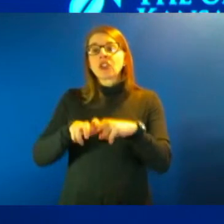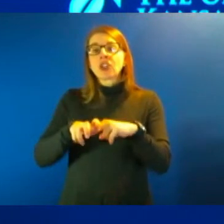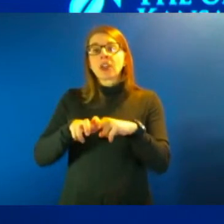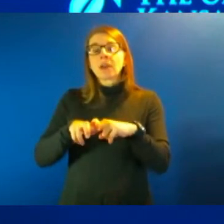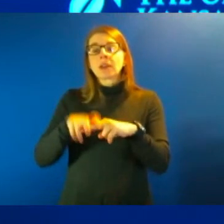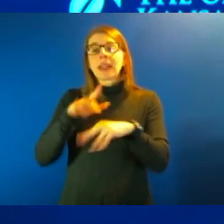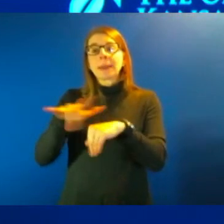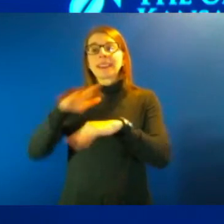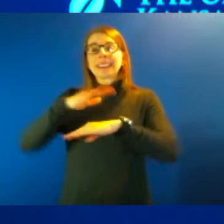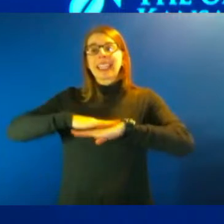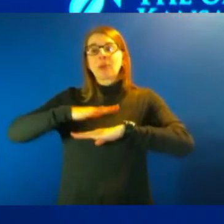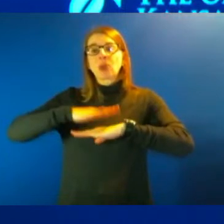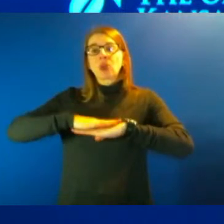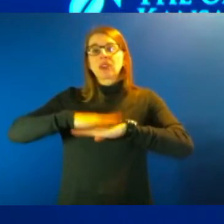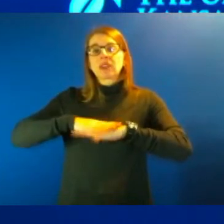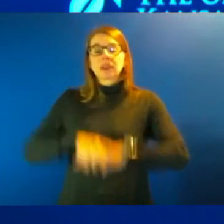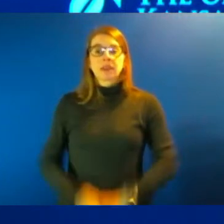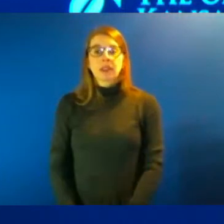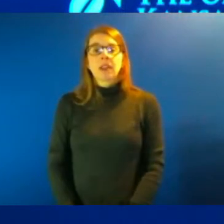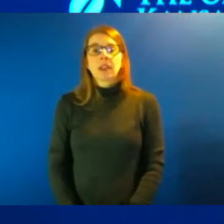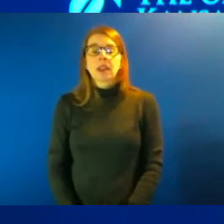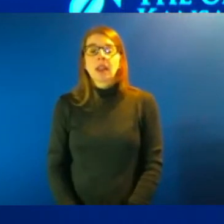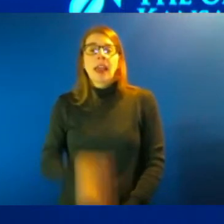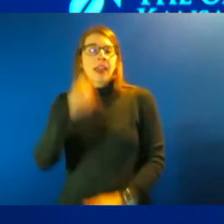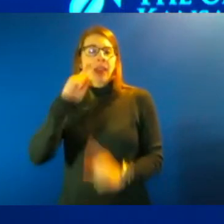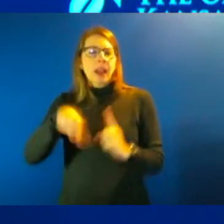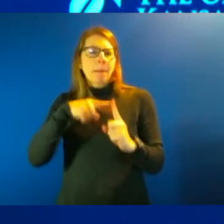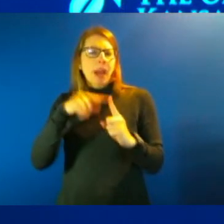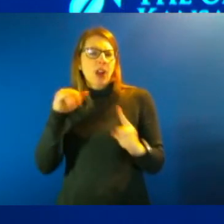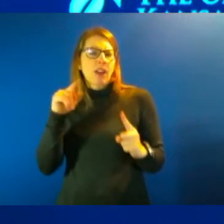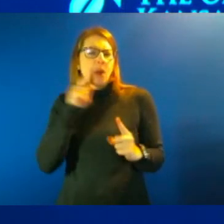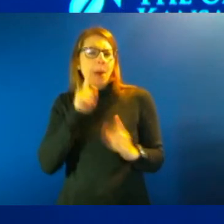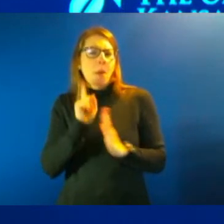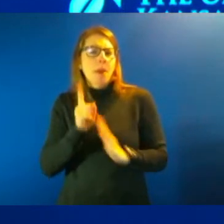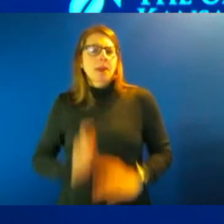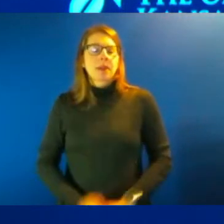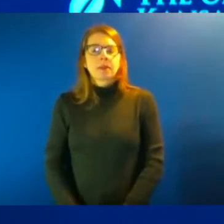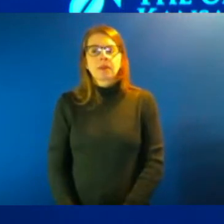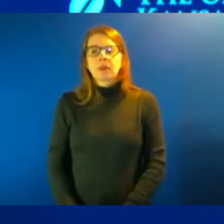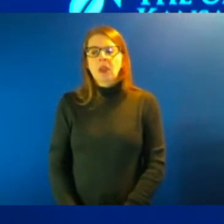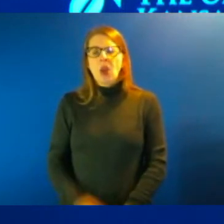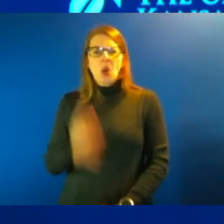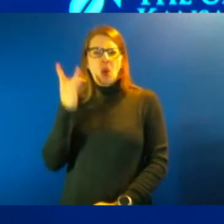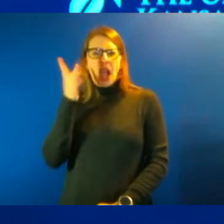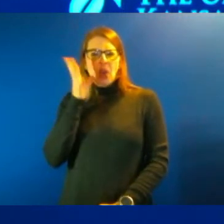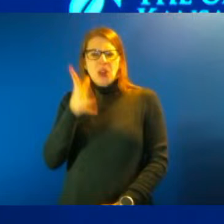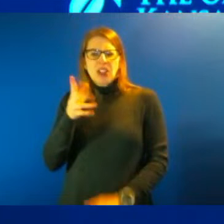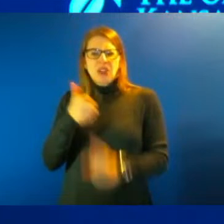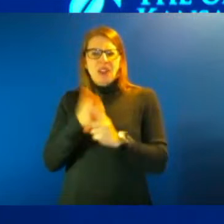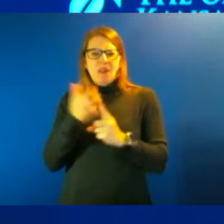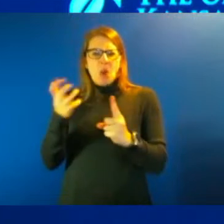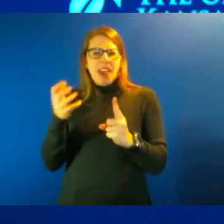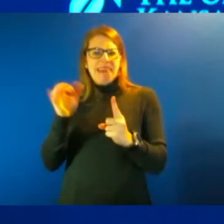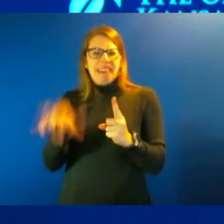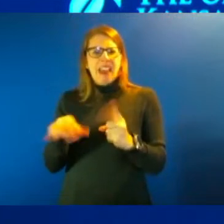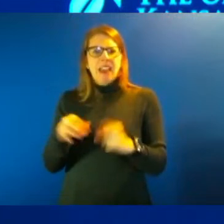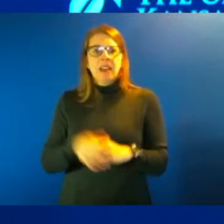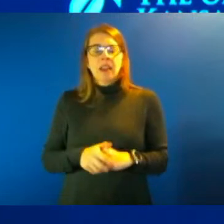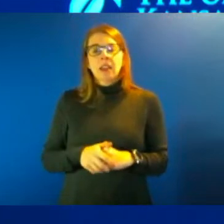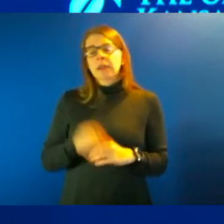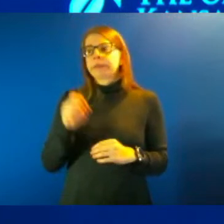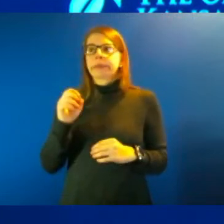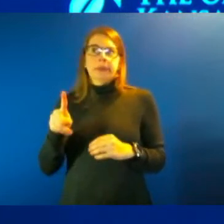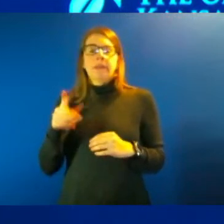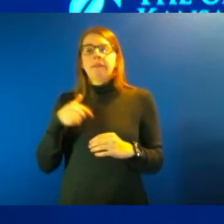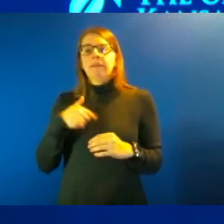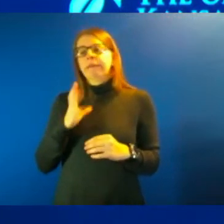tables. Think about it for just a moment. Why would you want that? It's one thing when you say, okay, well, they've had a heart attack or